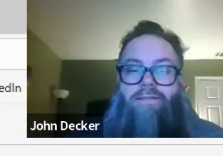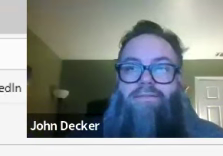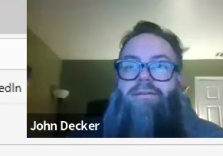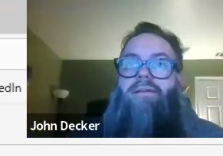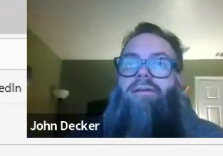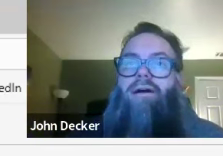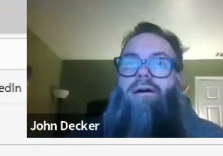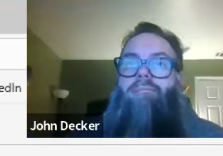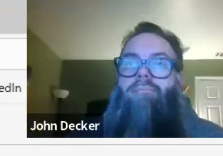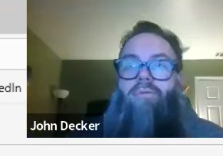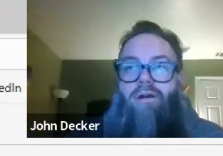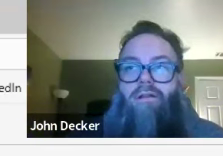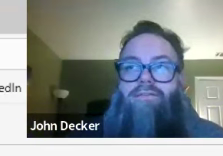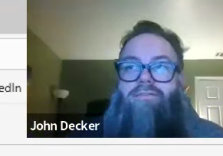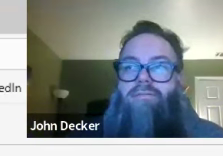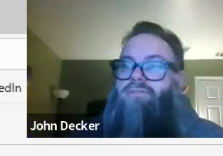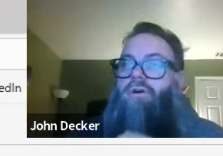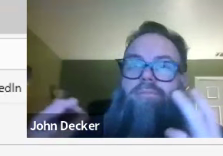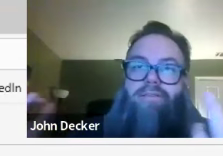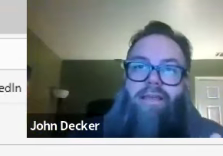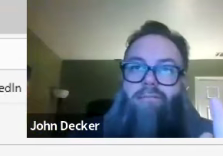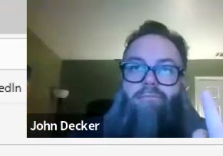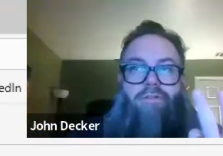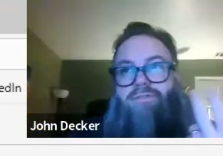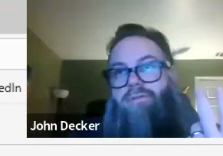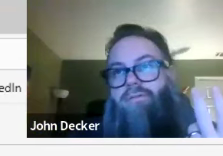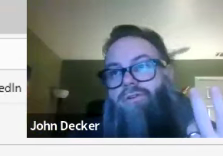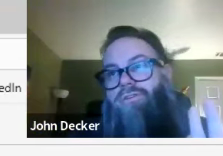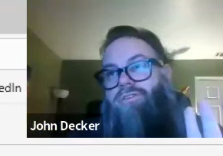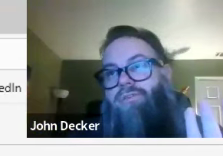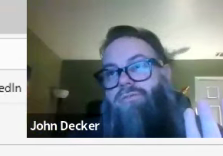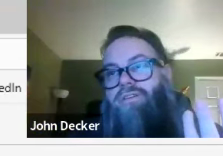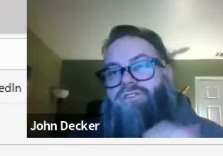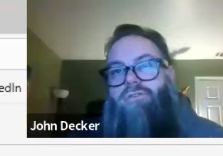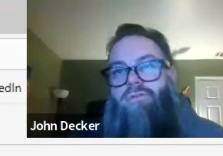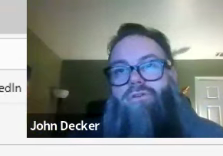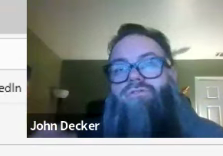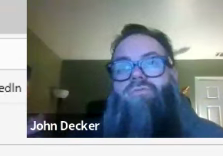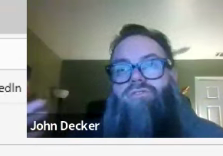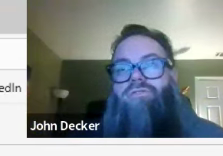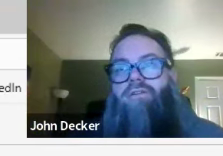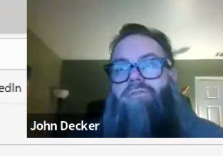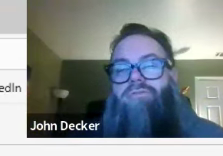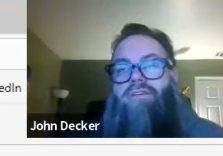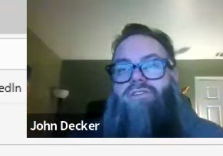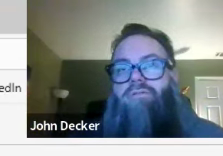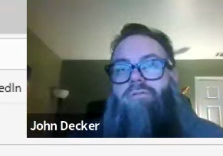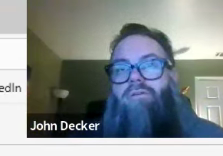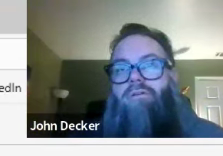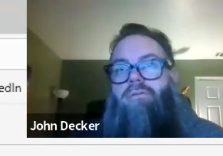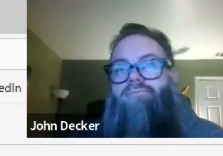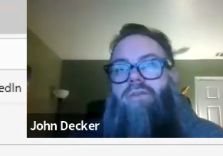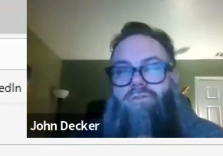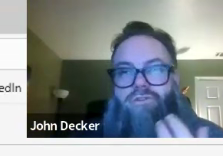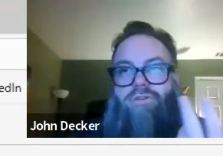our clients. But regardless, it's all going to be the same, whether it's courtesy vendorization or the user regional center